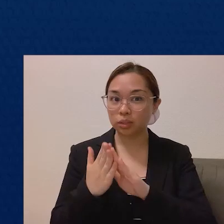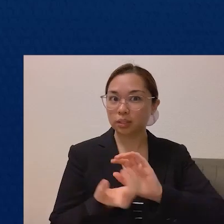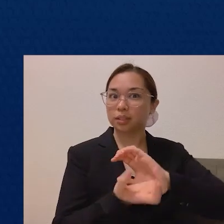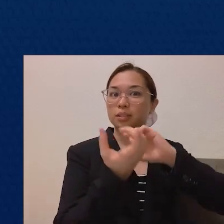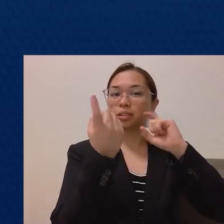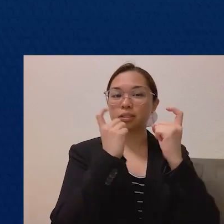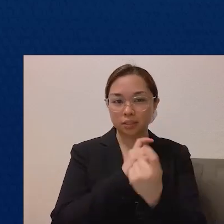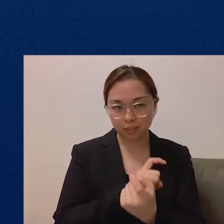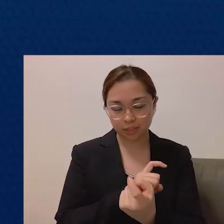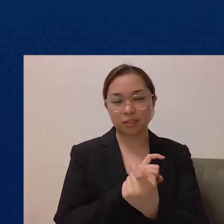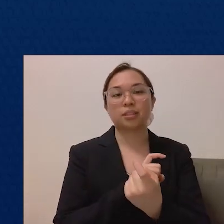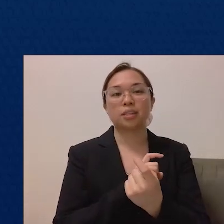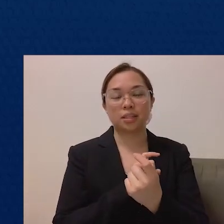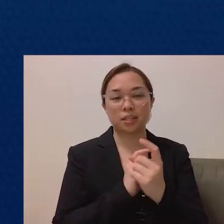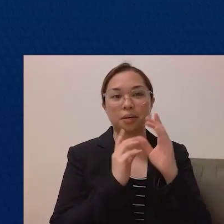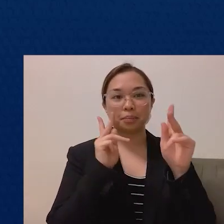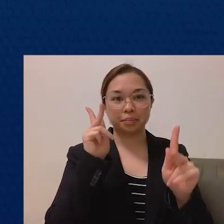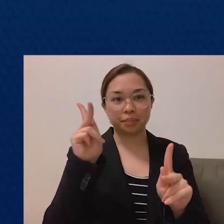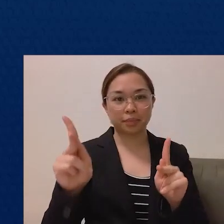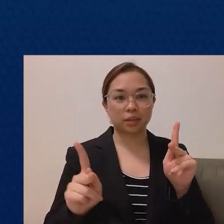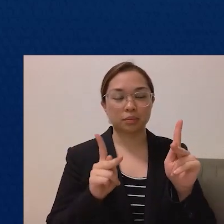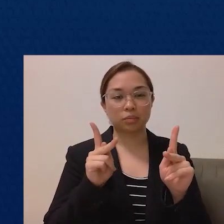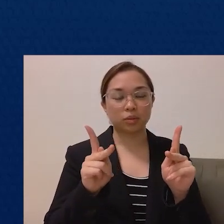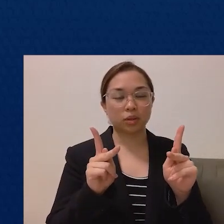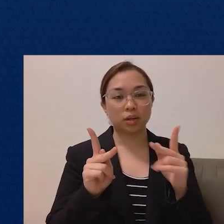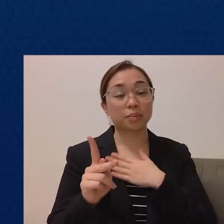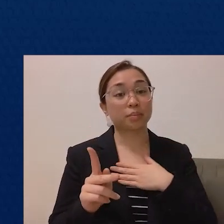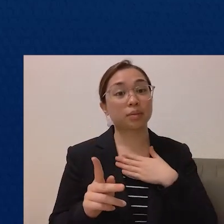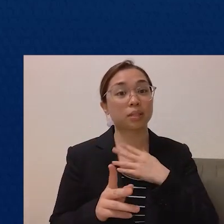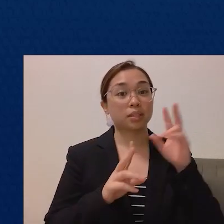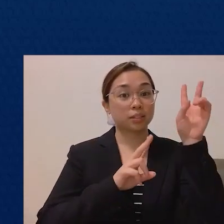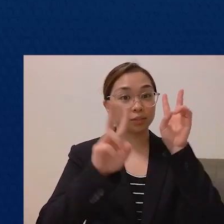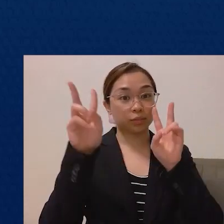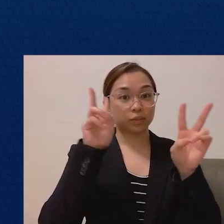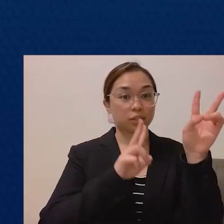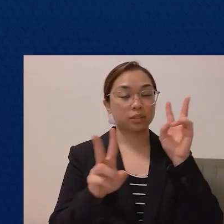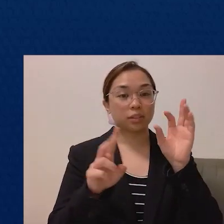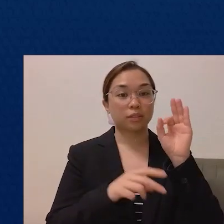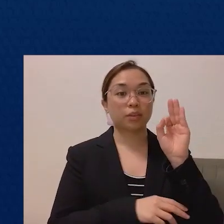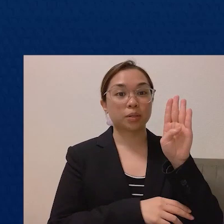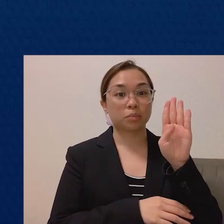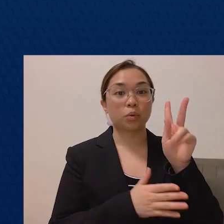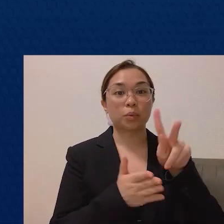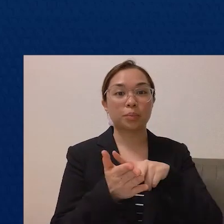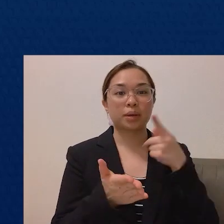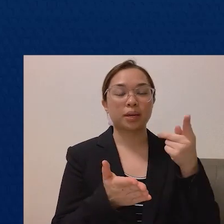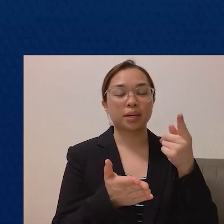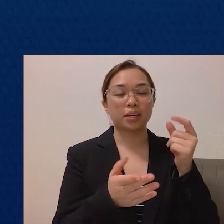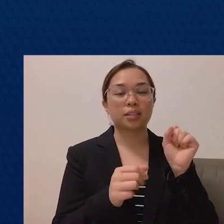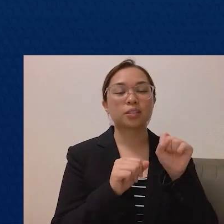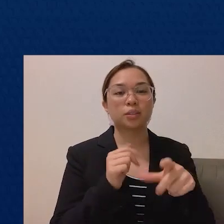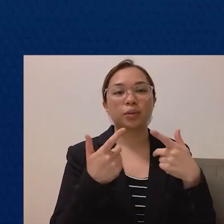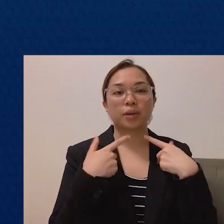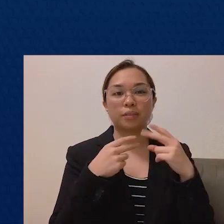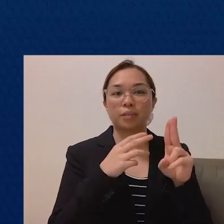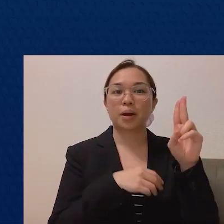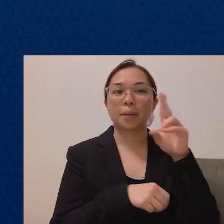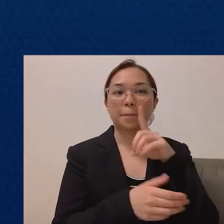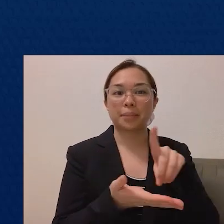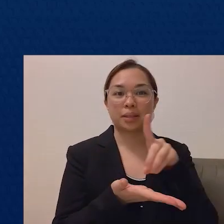these communities. Just visit these Facebook pages to stay updated with their latest programs and